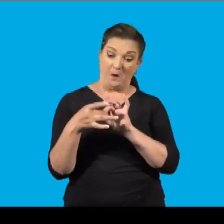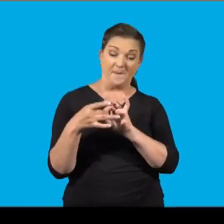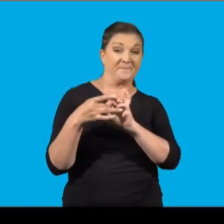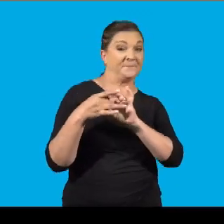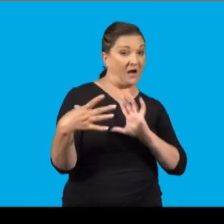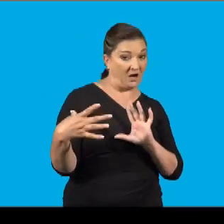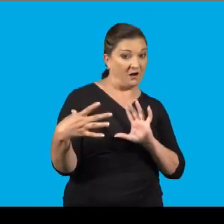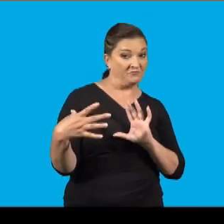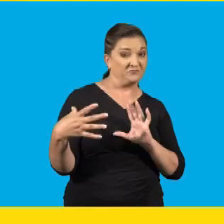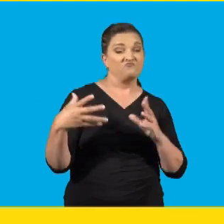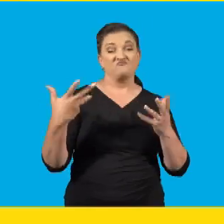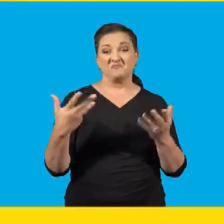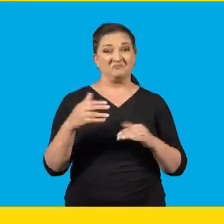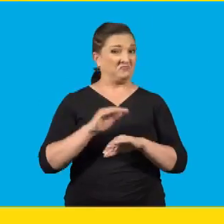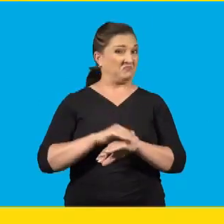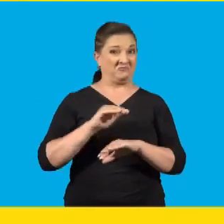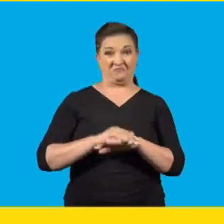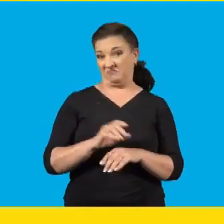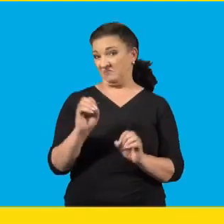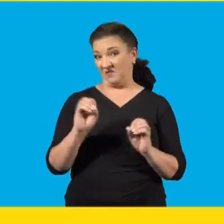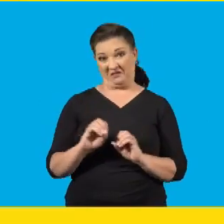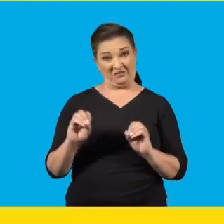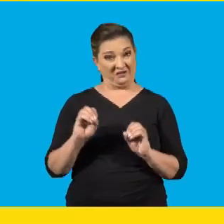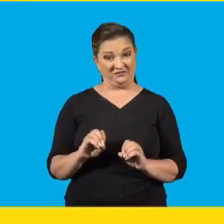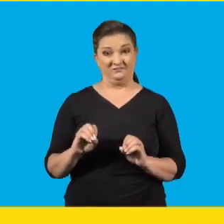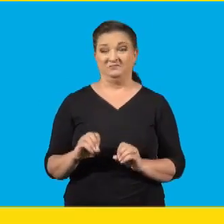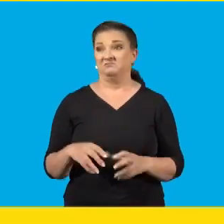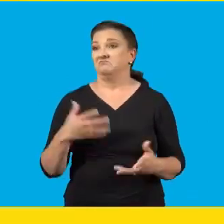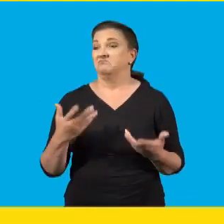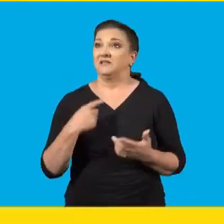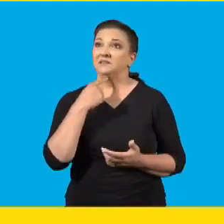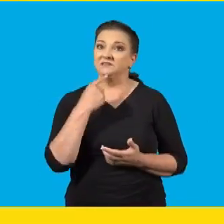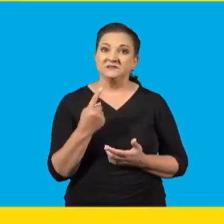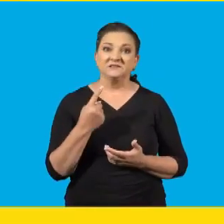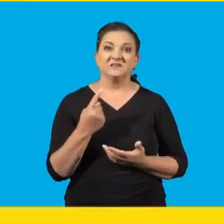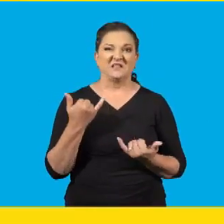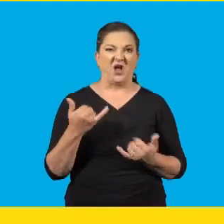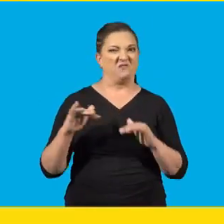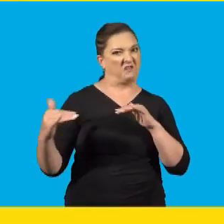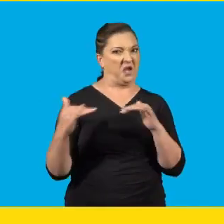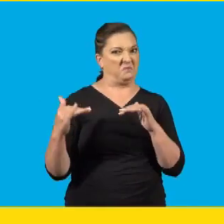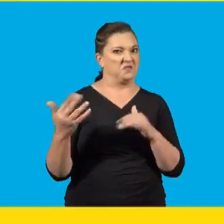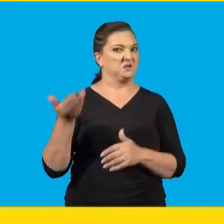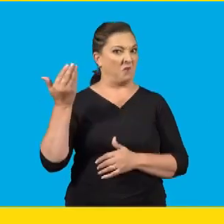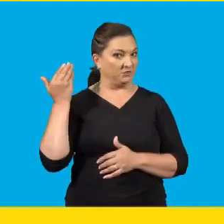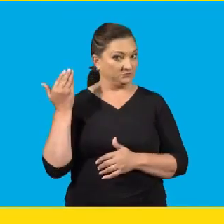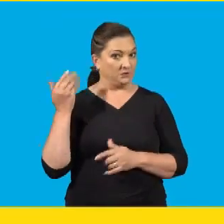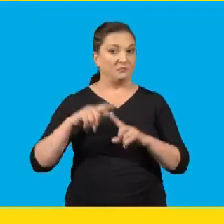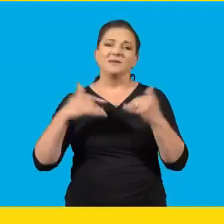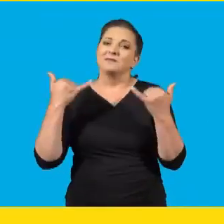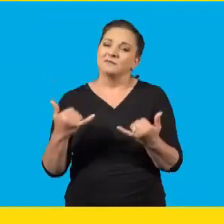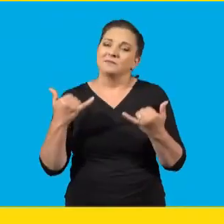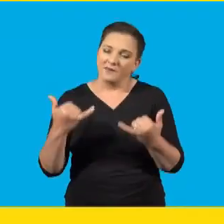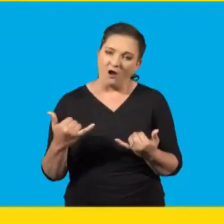broken or that they had been unfriendly. You can even use other words like they had been enemies in the past, but